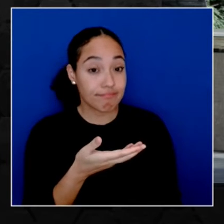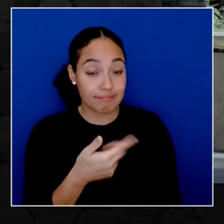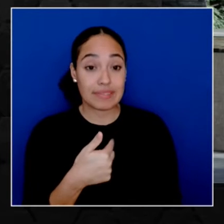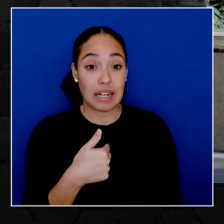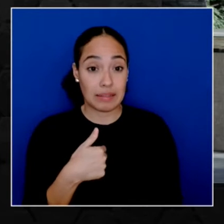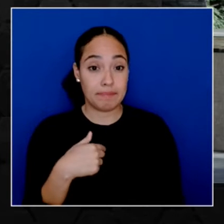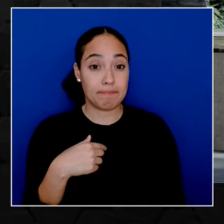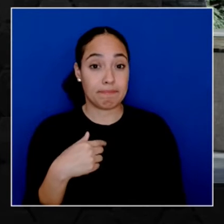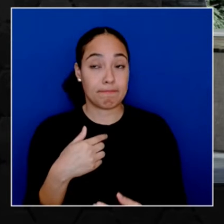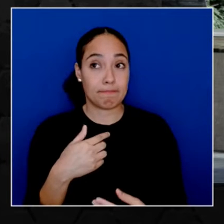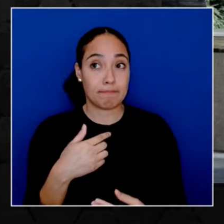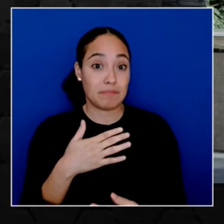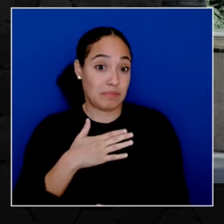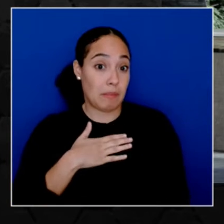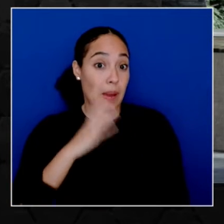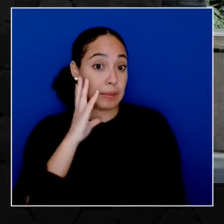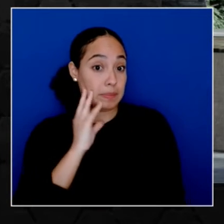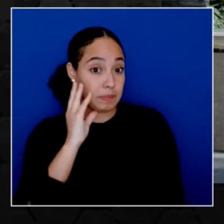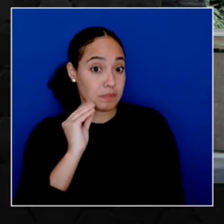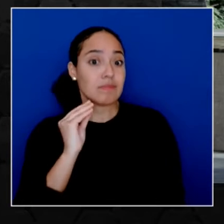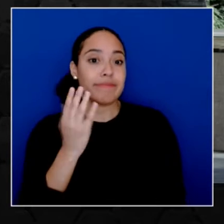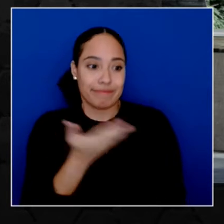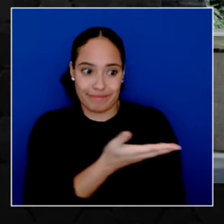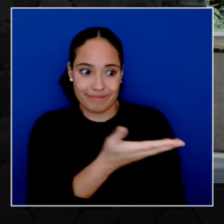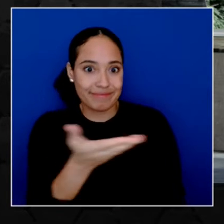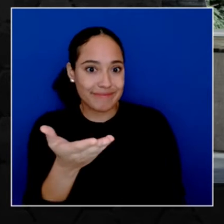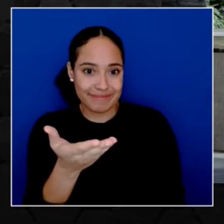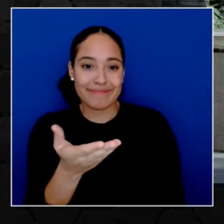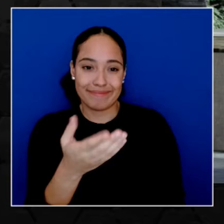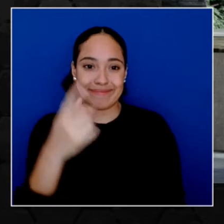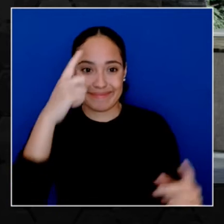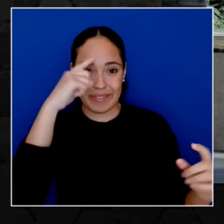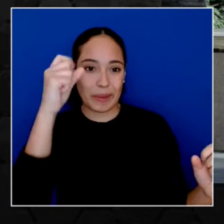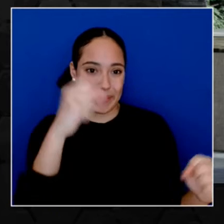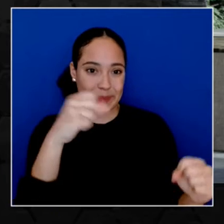has his or her own learning style.